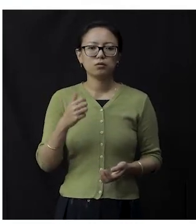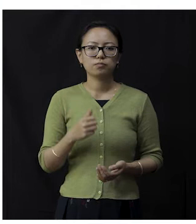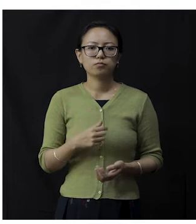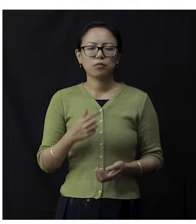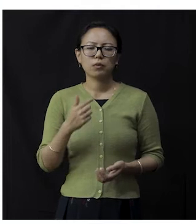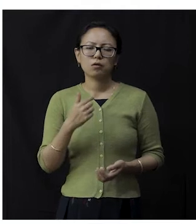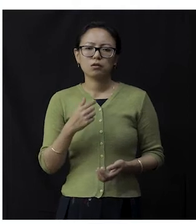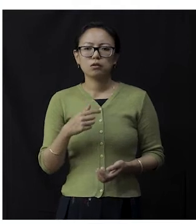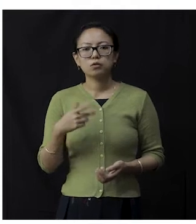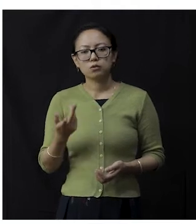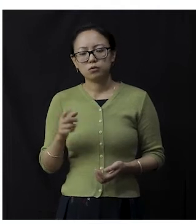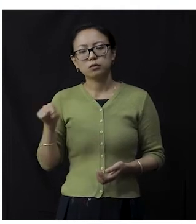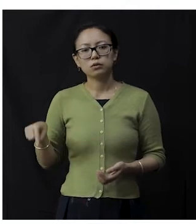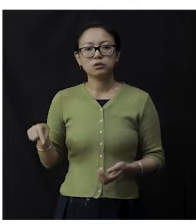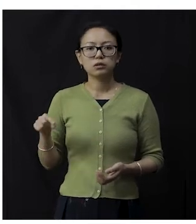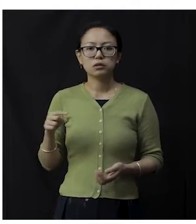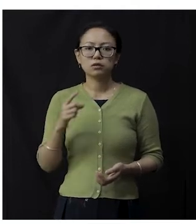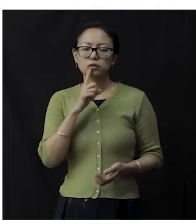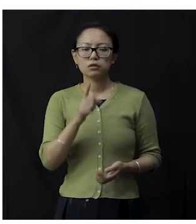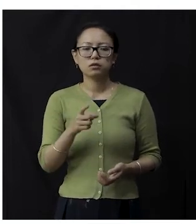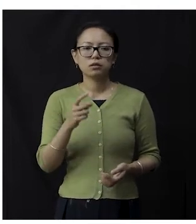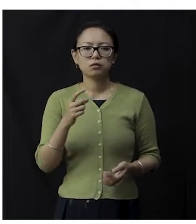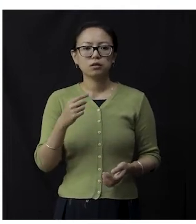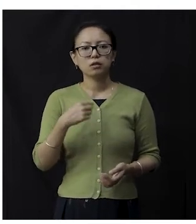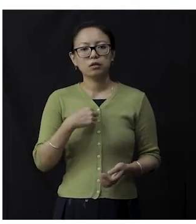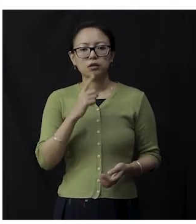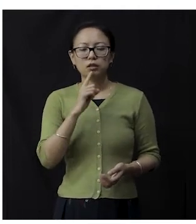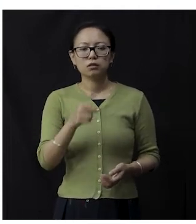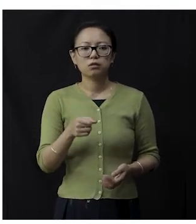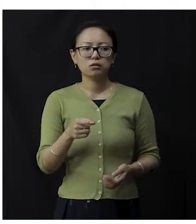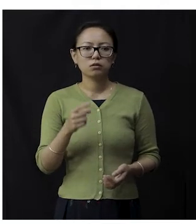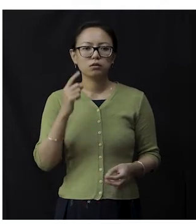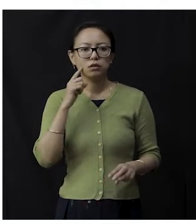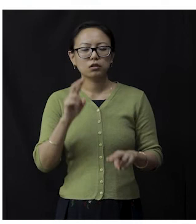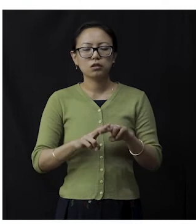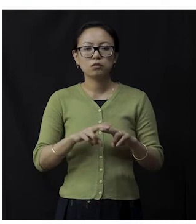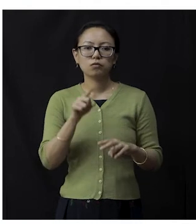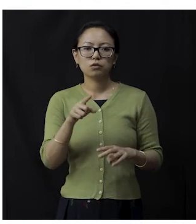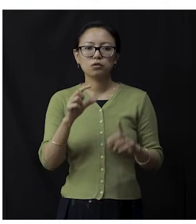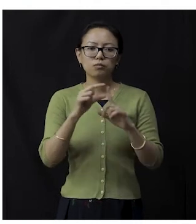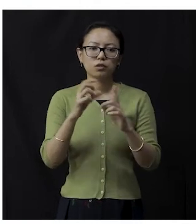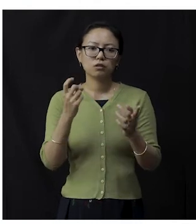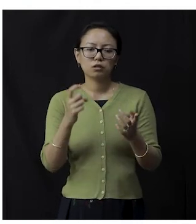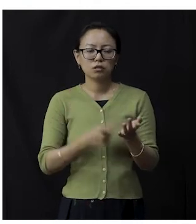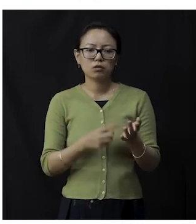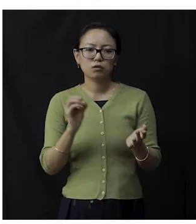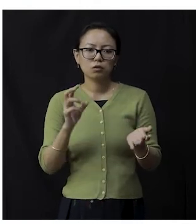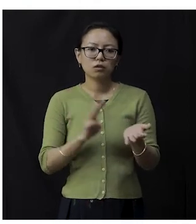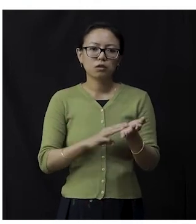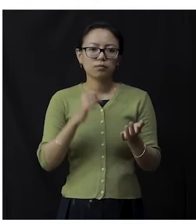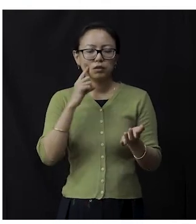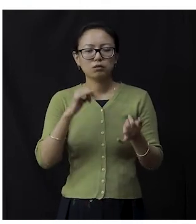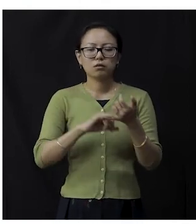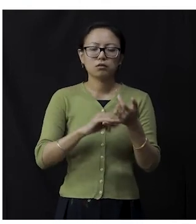to behave very, very well with all of us. I promise, said the man.